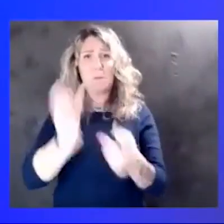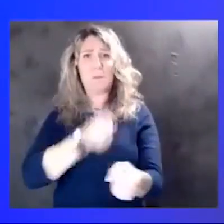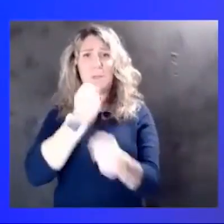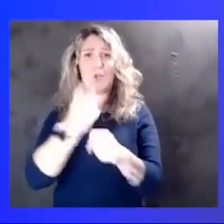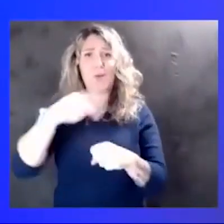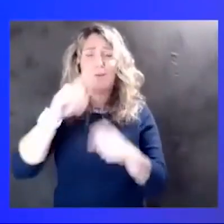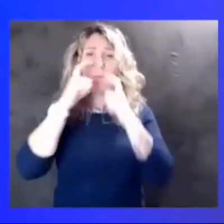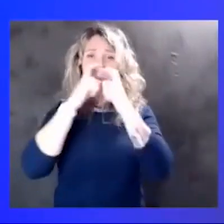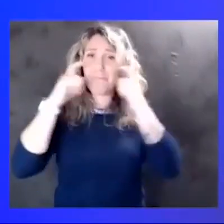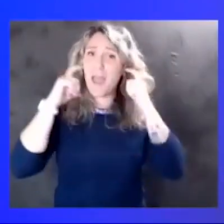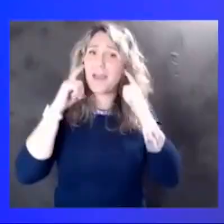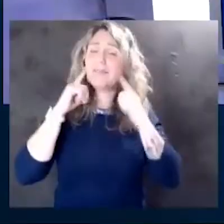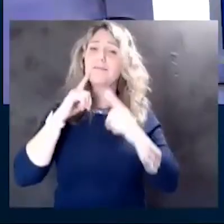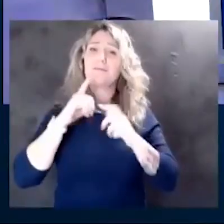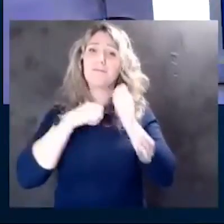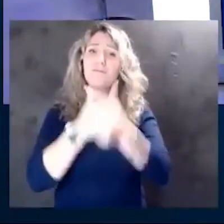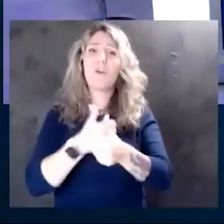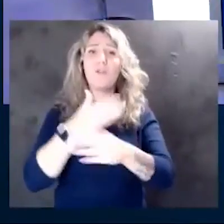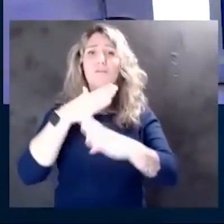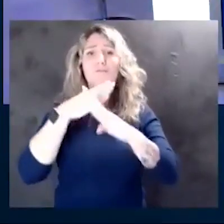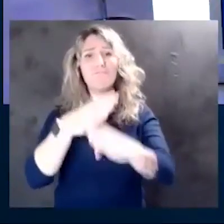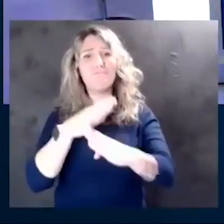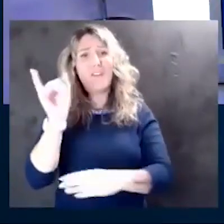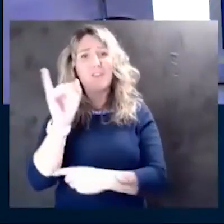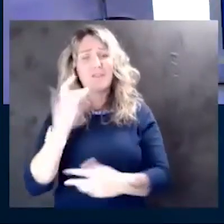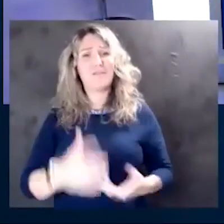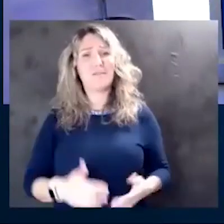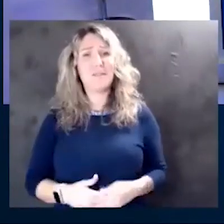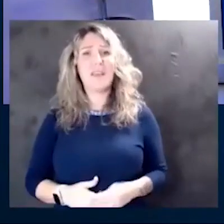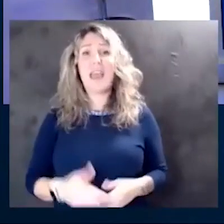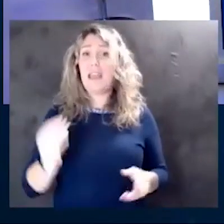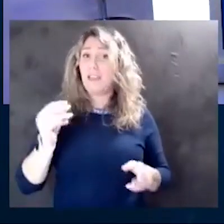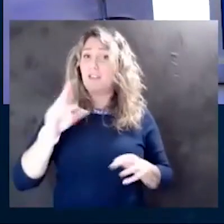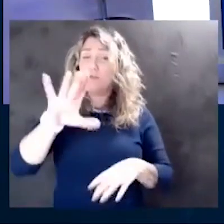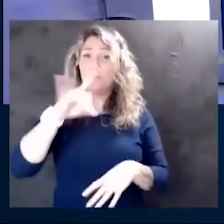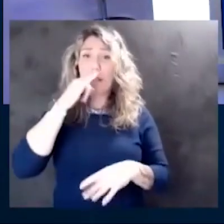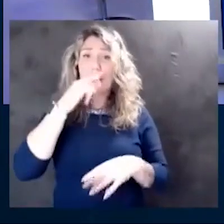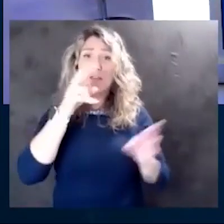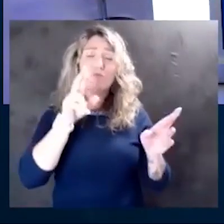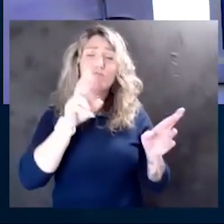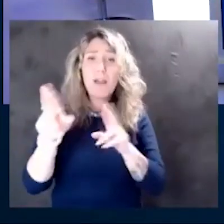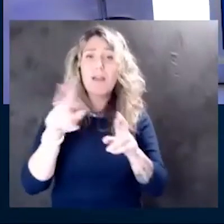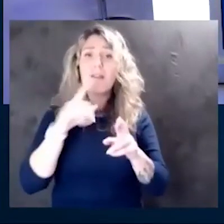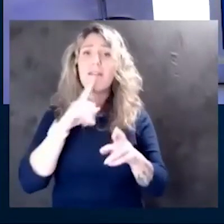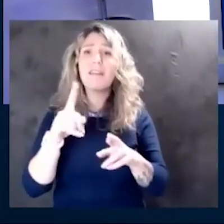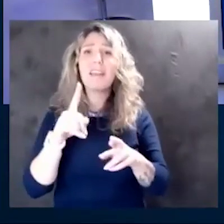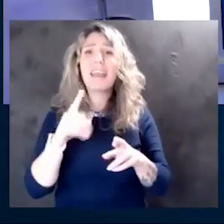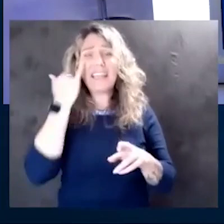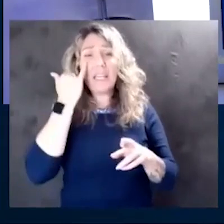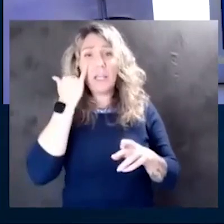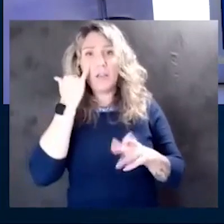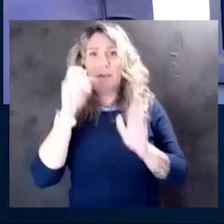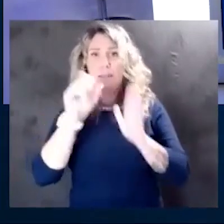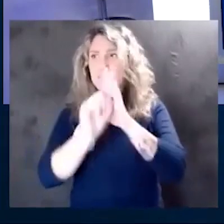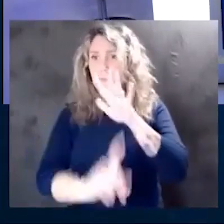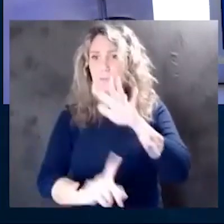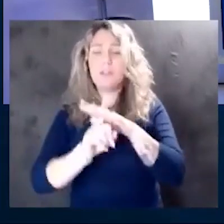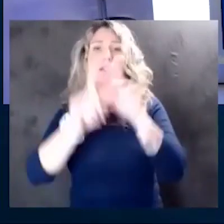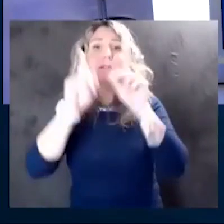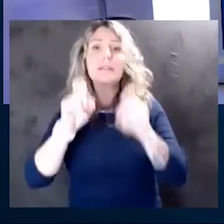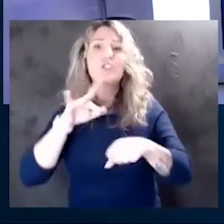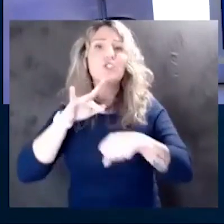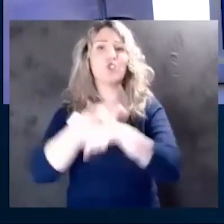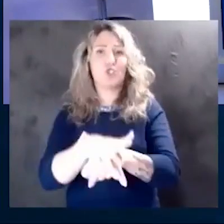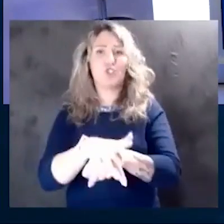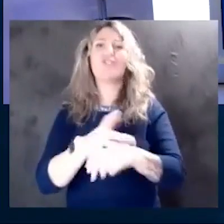infection prevention. So start getting our kids ready. Yes, and then don't ignore symptoms. Please get tested early. Rule it out. Thanks so much.